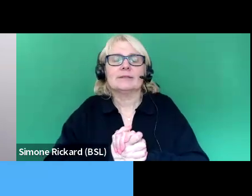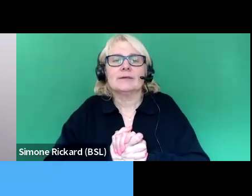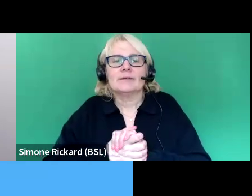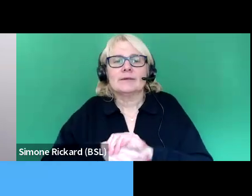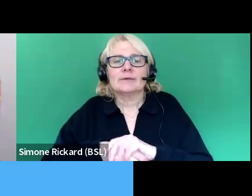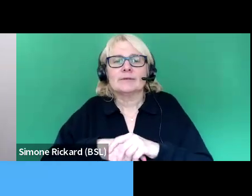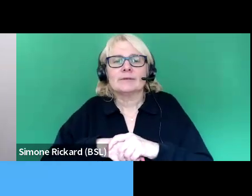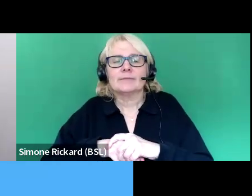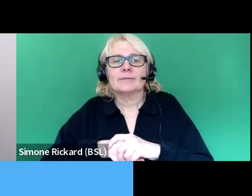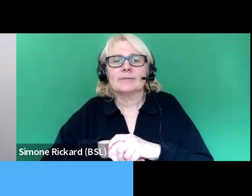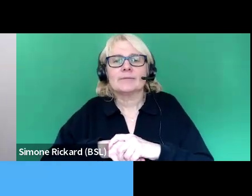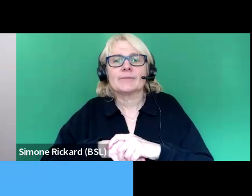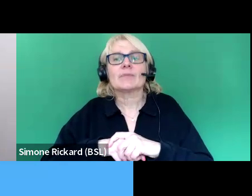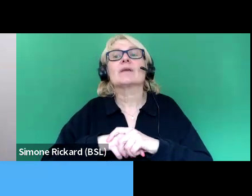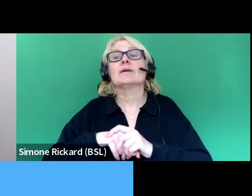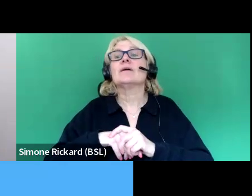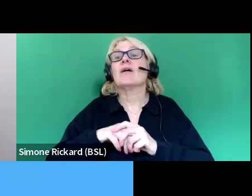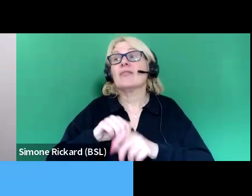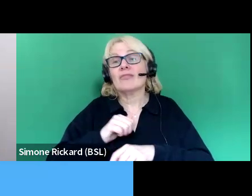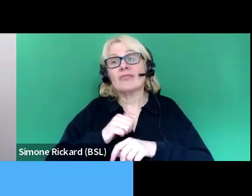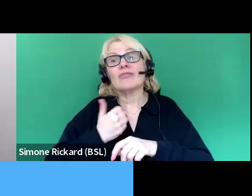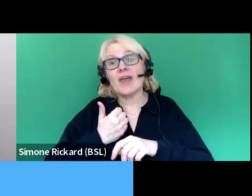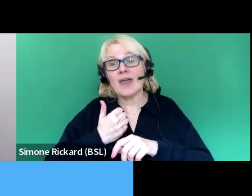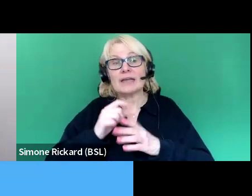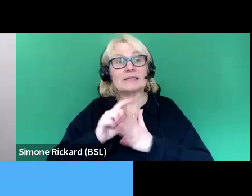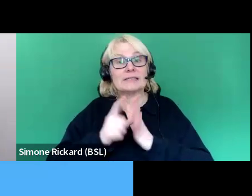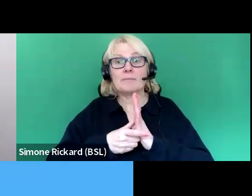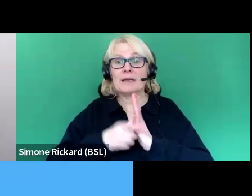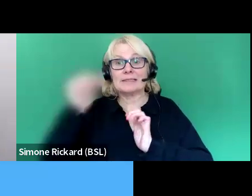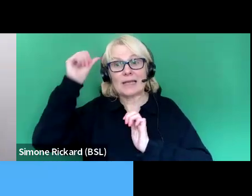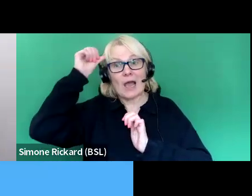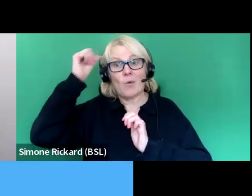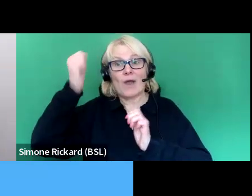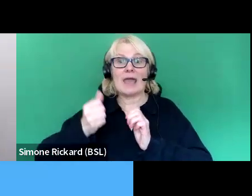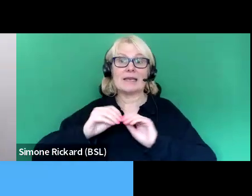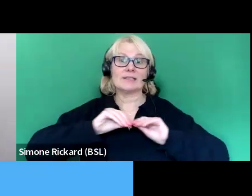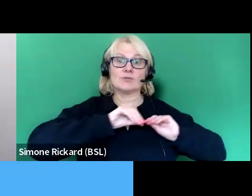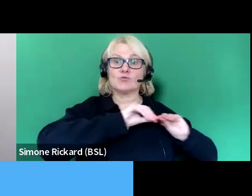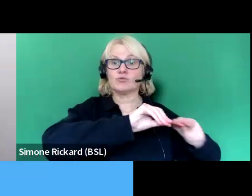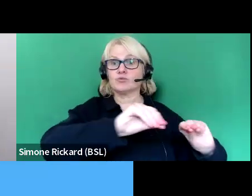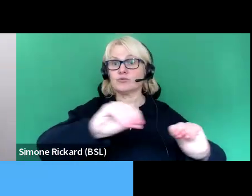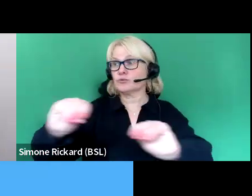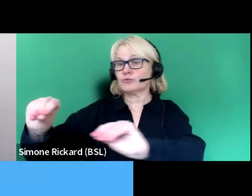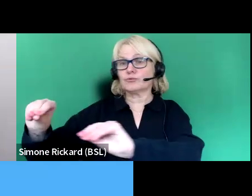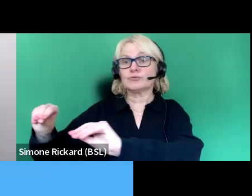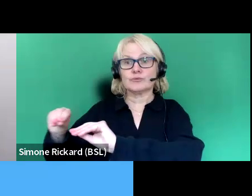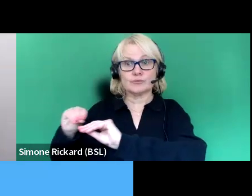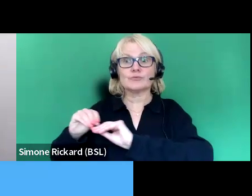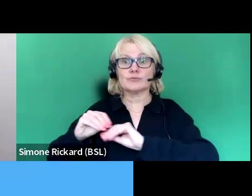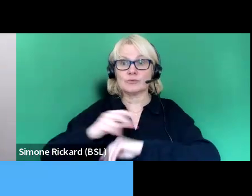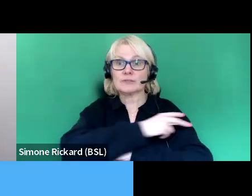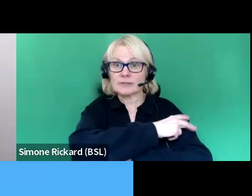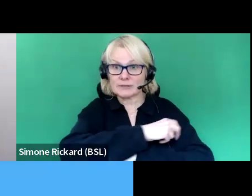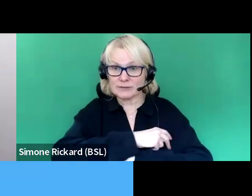Then we rolled out disability awareness training throughout the company, and interestingly found out that after